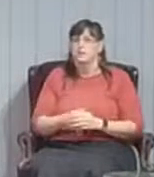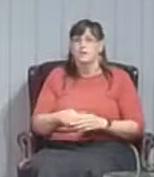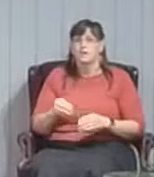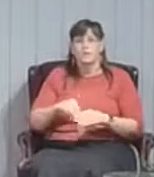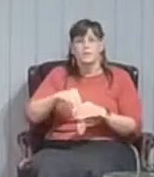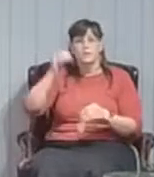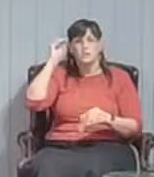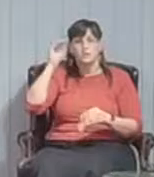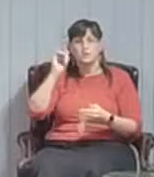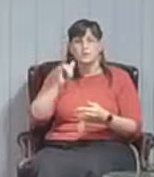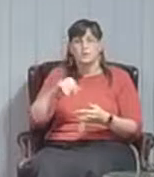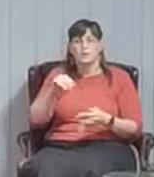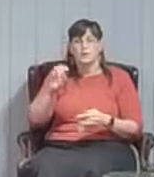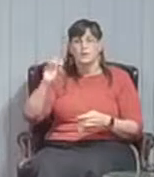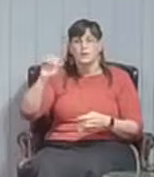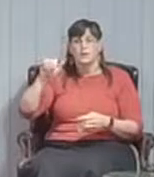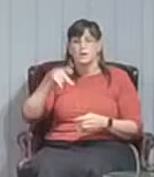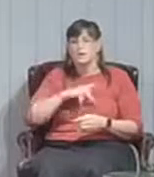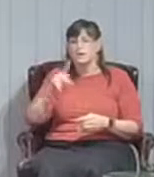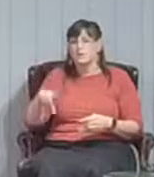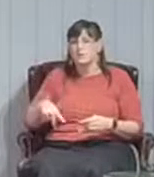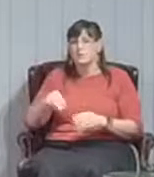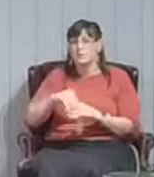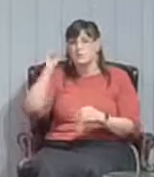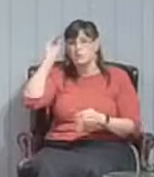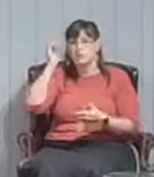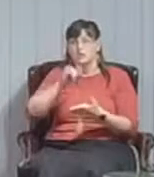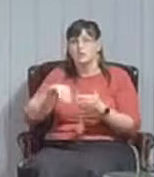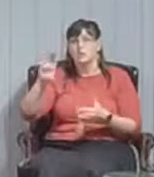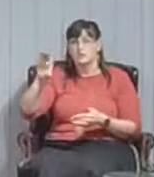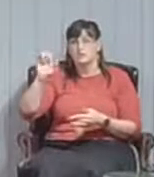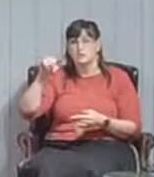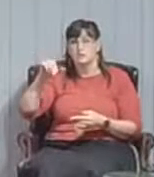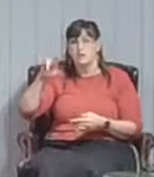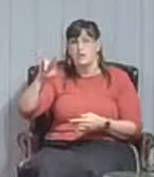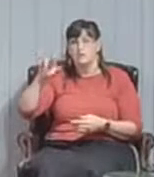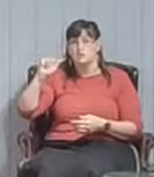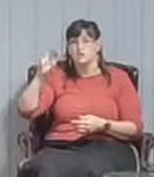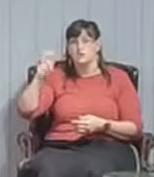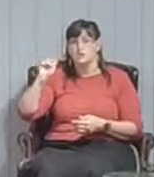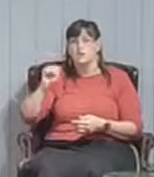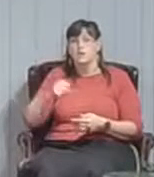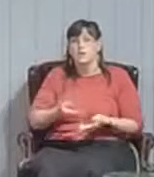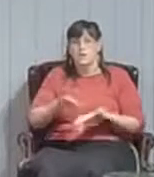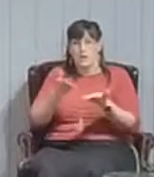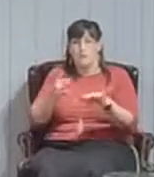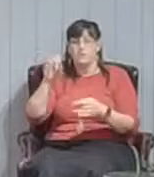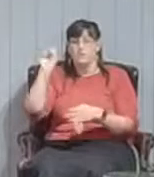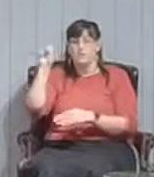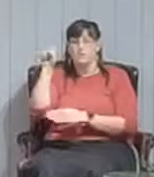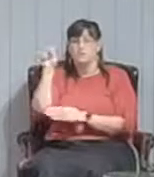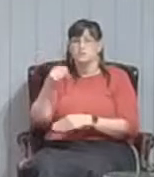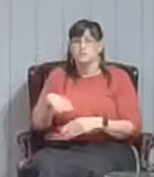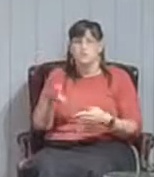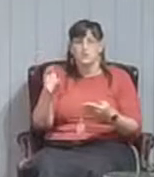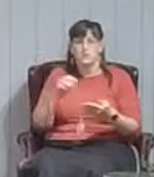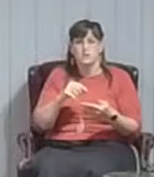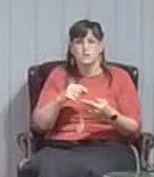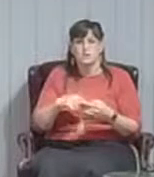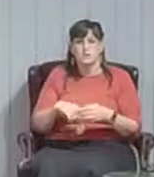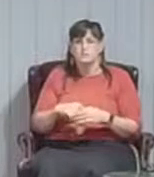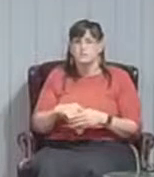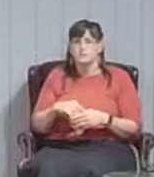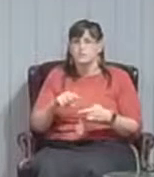permission for them to build. And so here's these accusations, and we need to investigate this thing. And as he begins